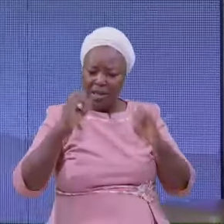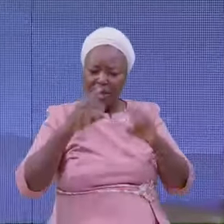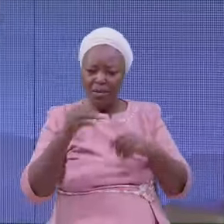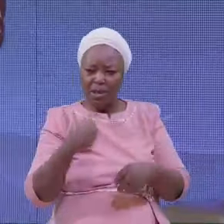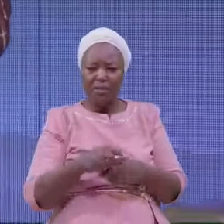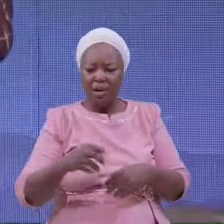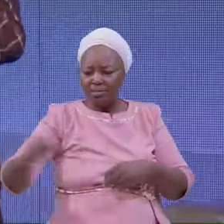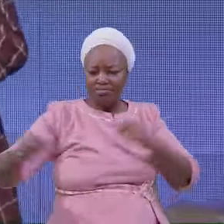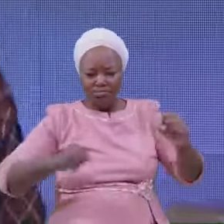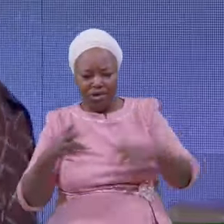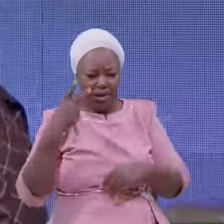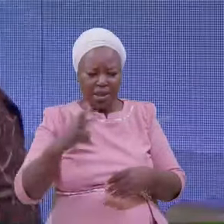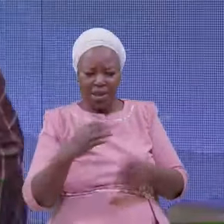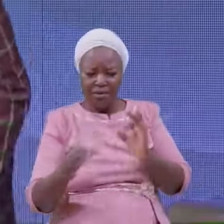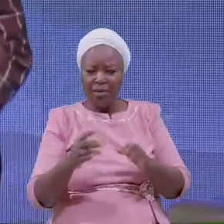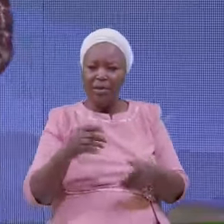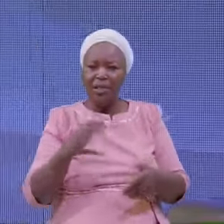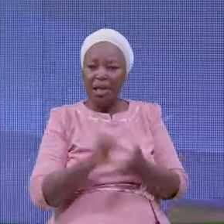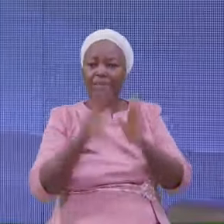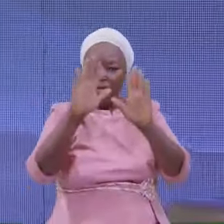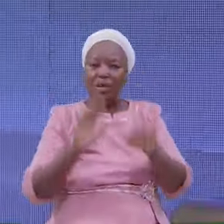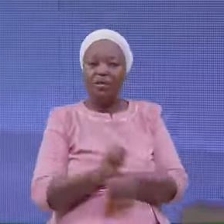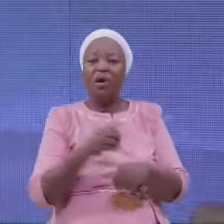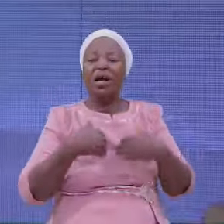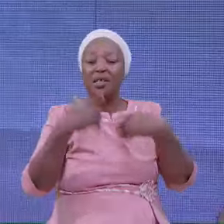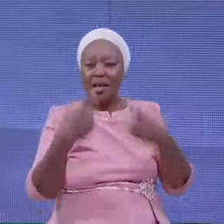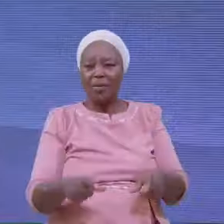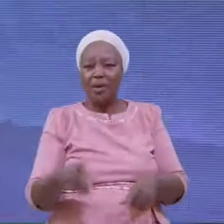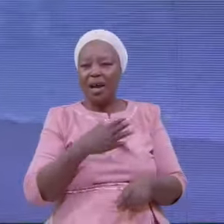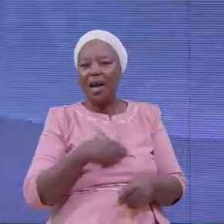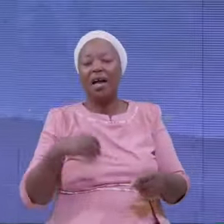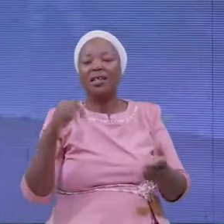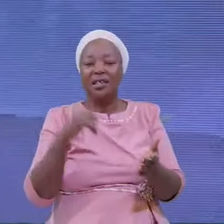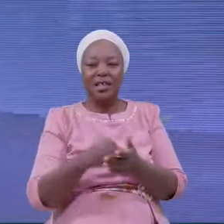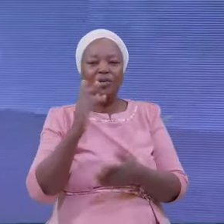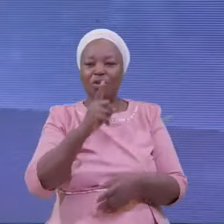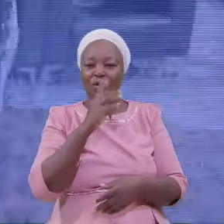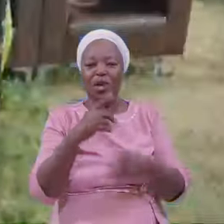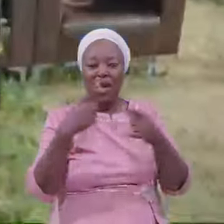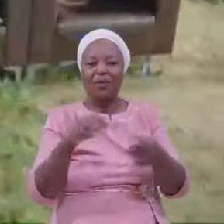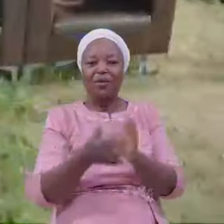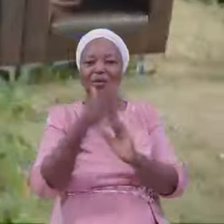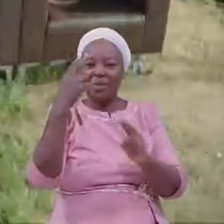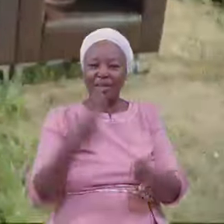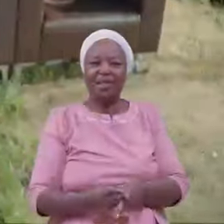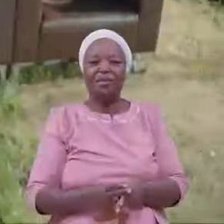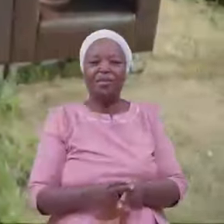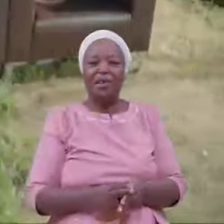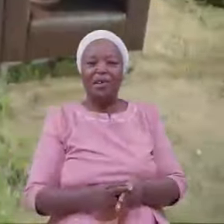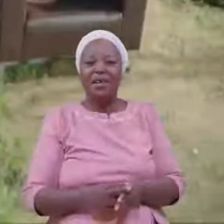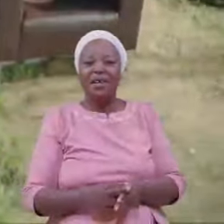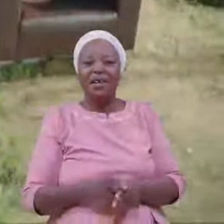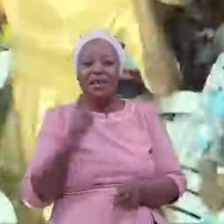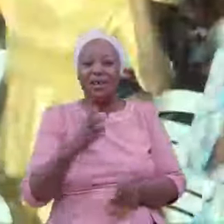You shake your head. You bend your back. Anywhere the sickness is, they will jump out. I said they will jump